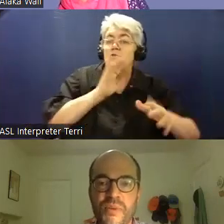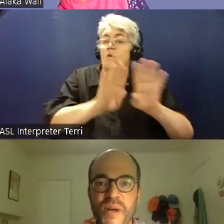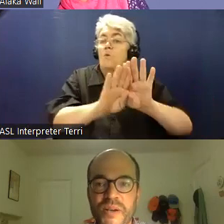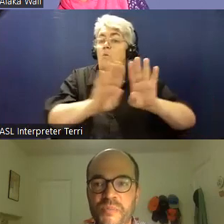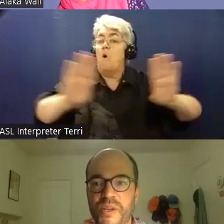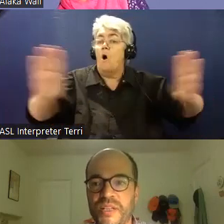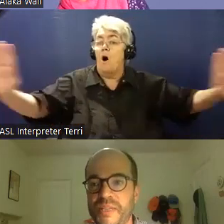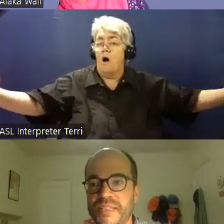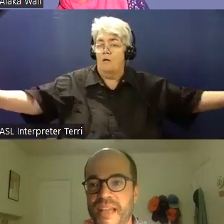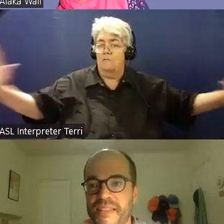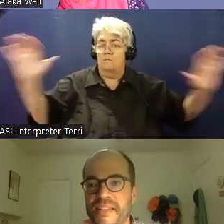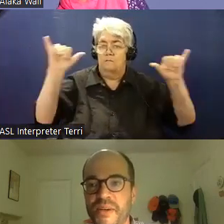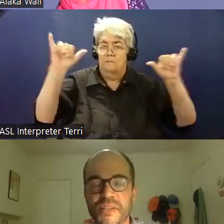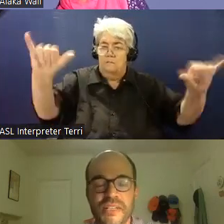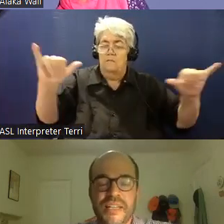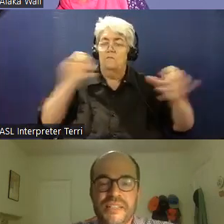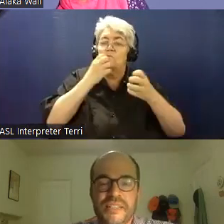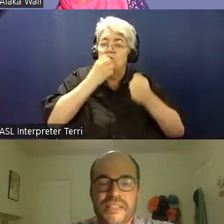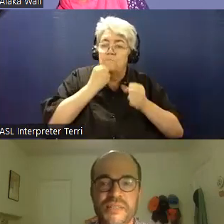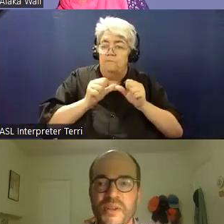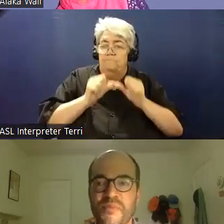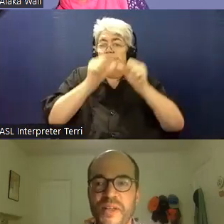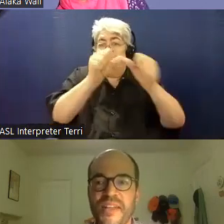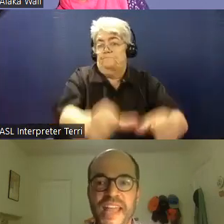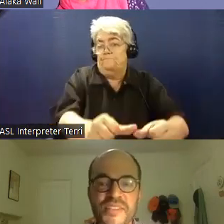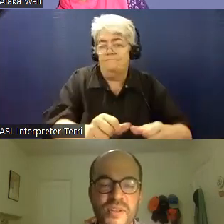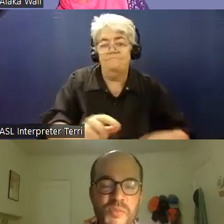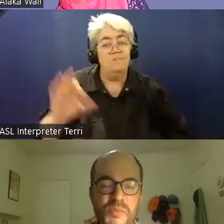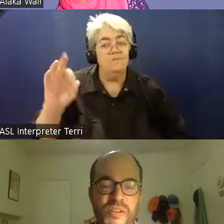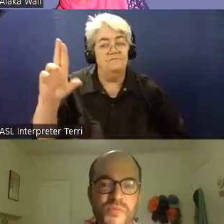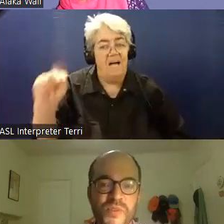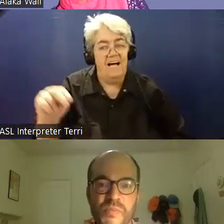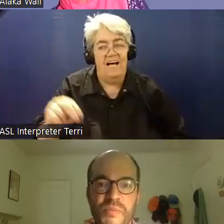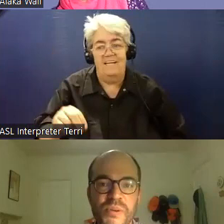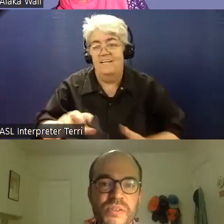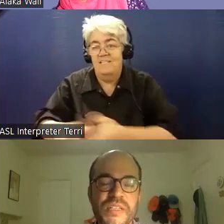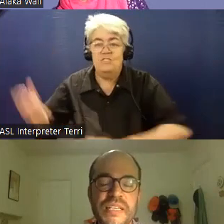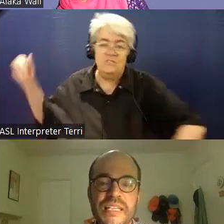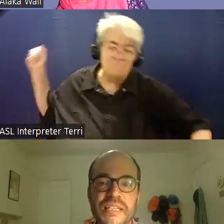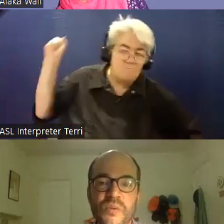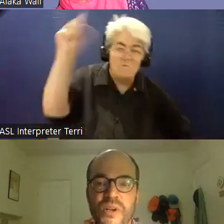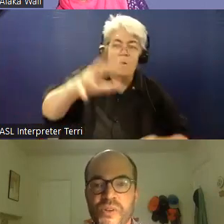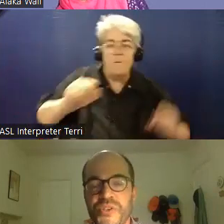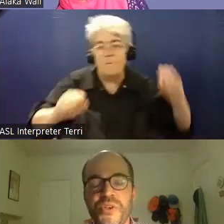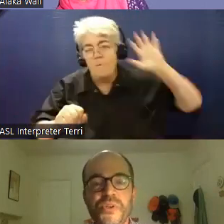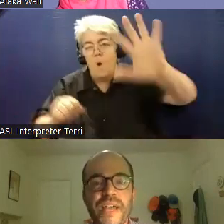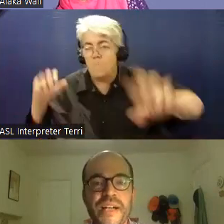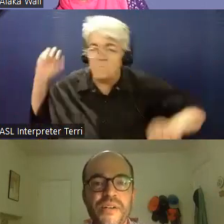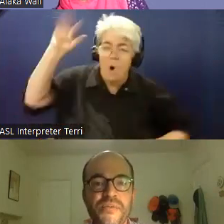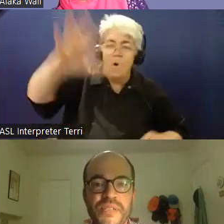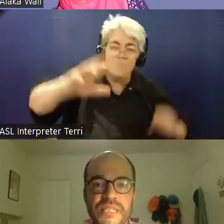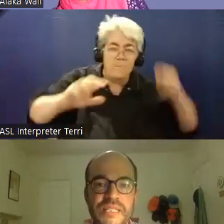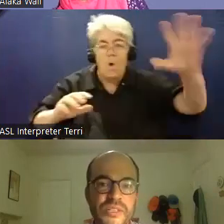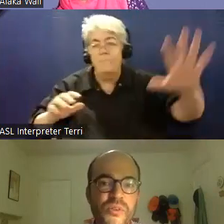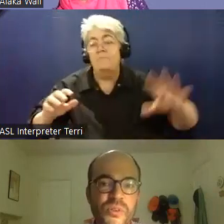the pre-modern, pre-Columbian sites. So it's a very fun hands-on experience for our members. We also